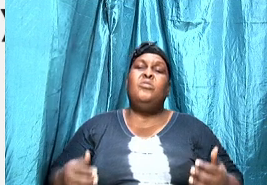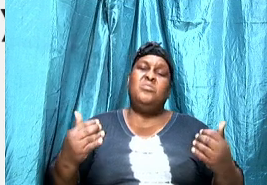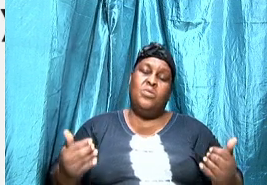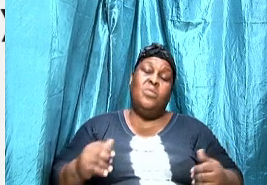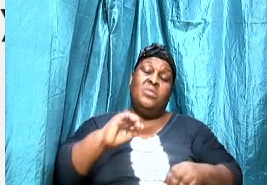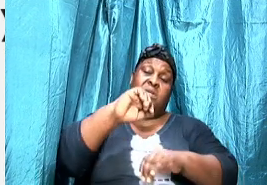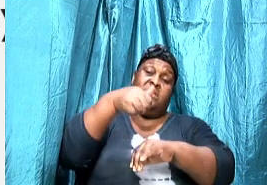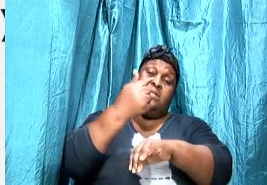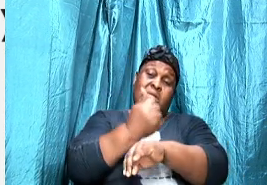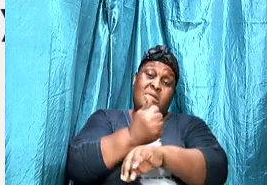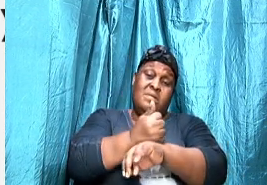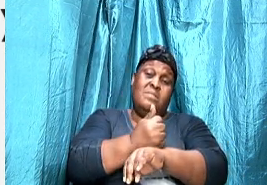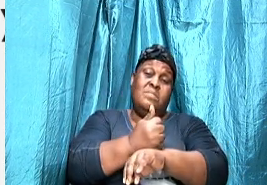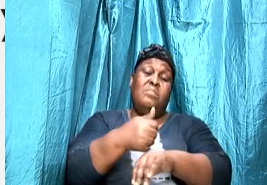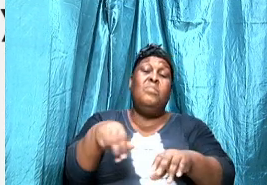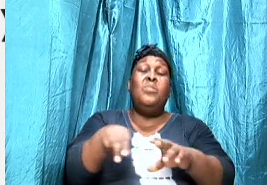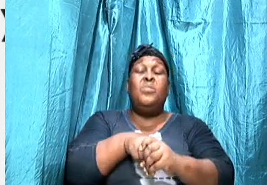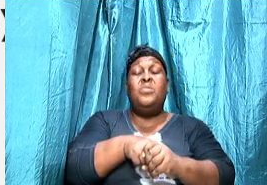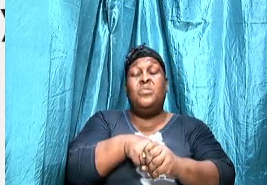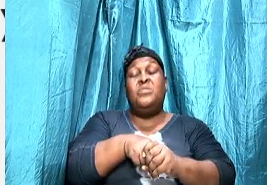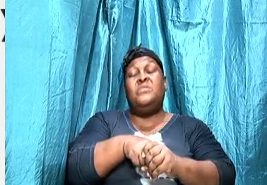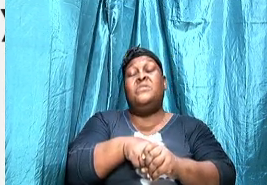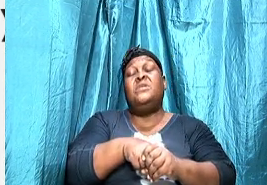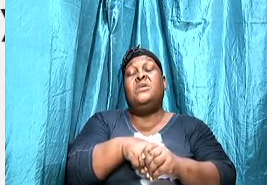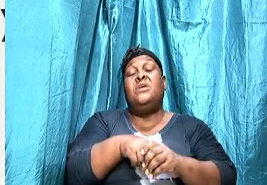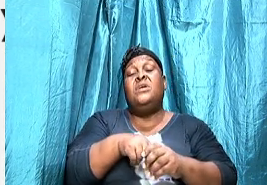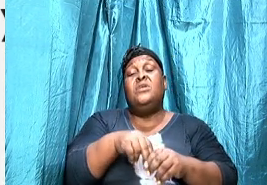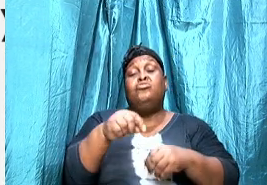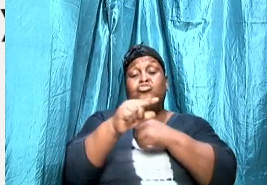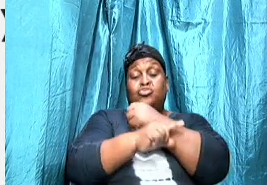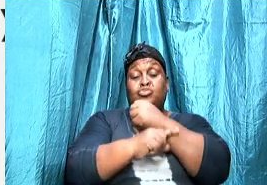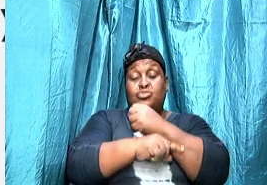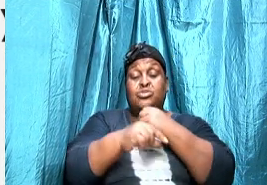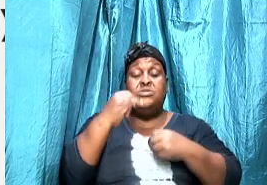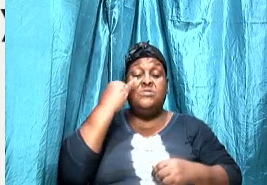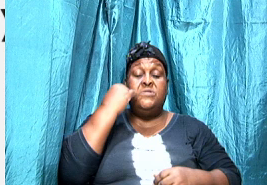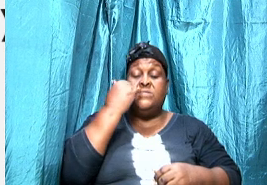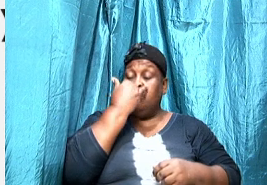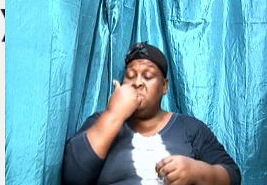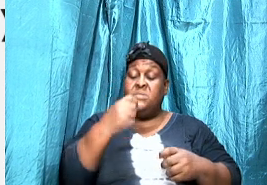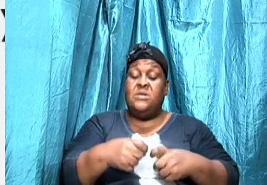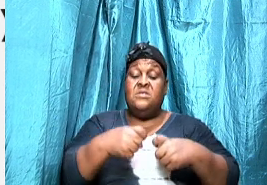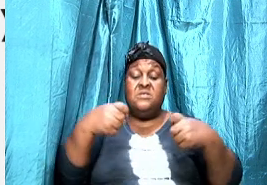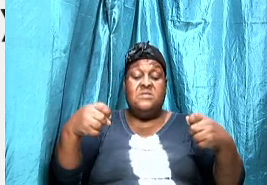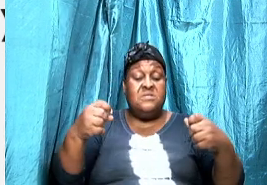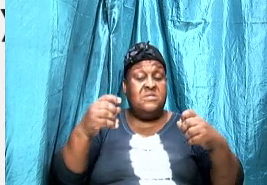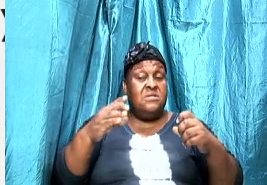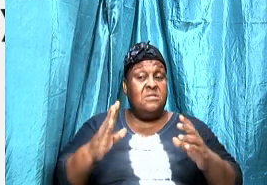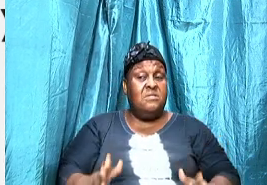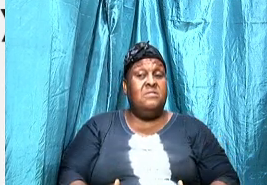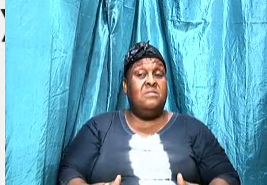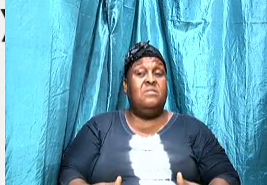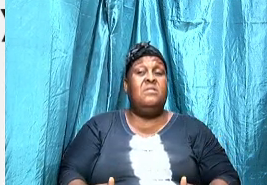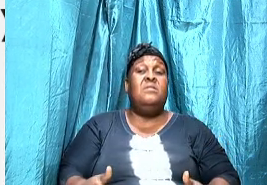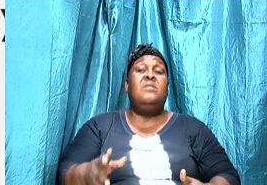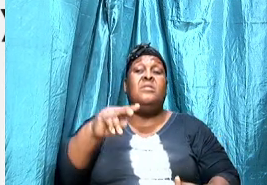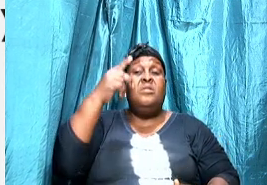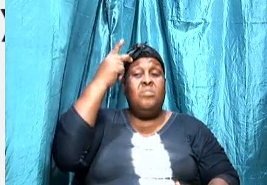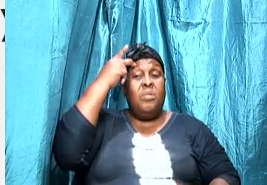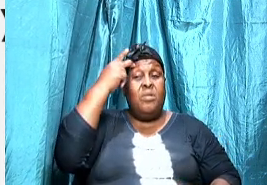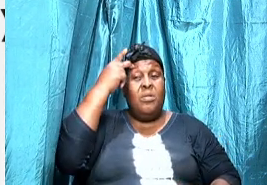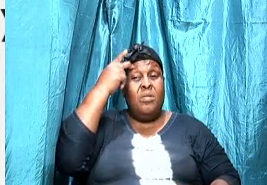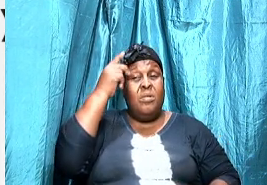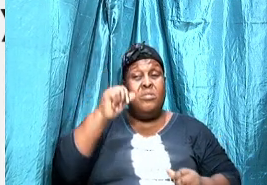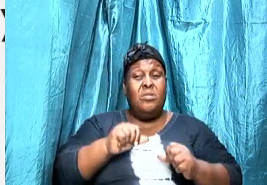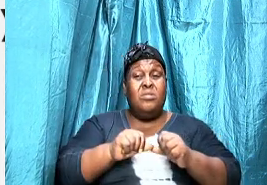established that both Jews and Gentiles were sinners, Paul went on now to make a case